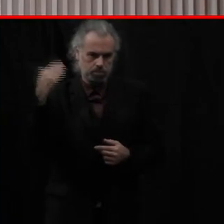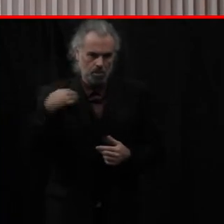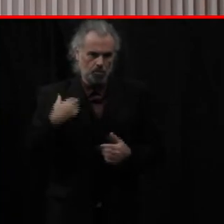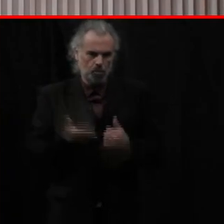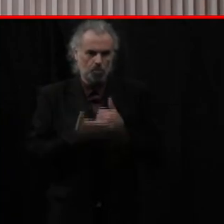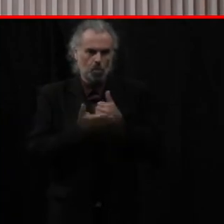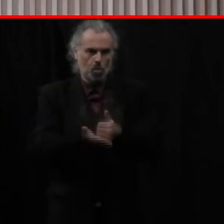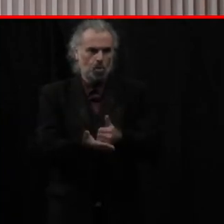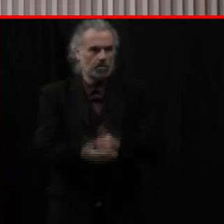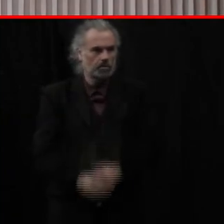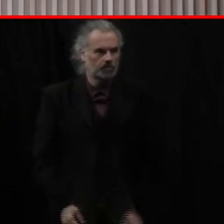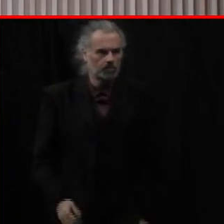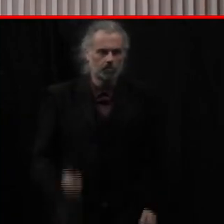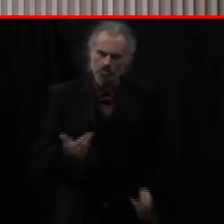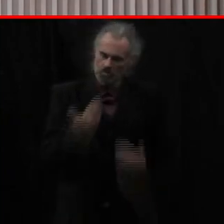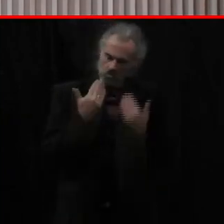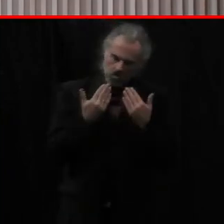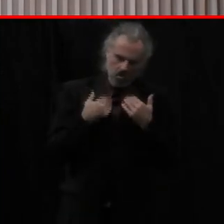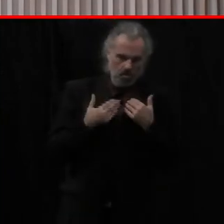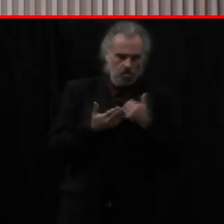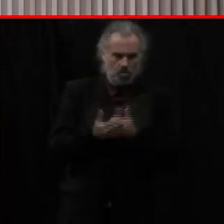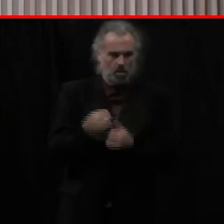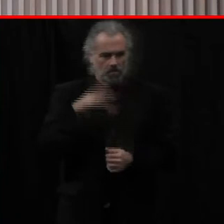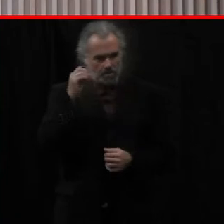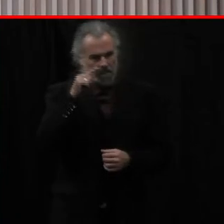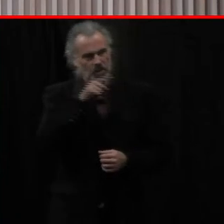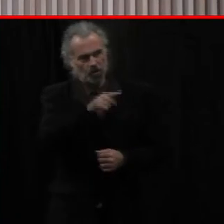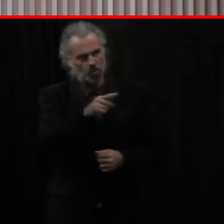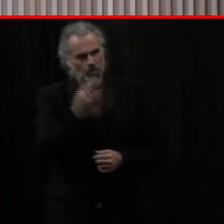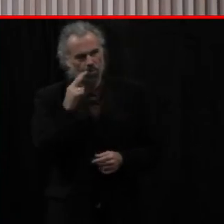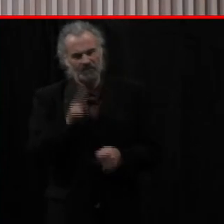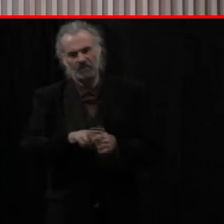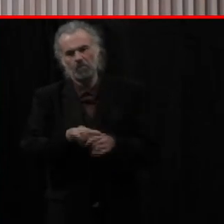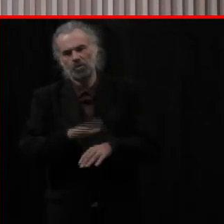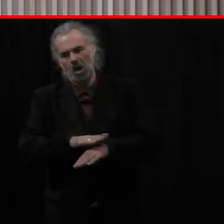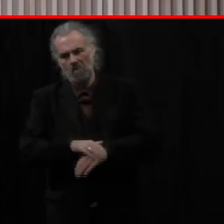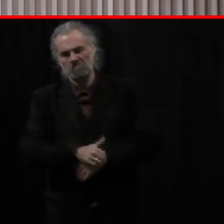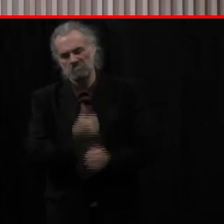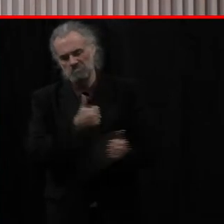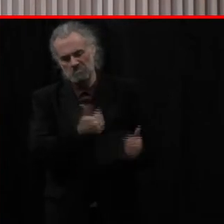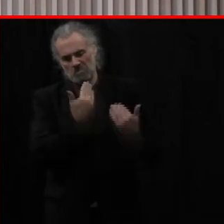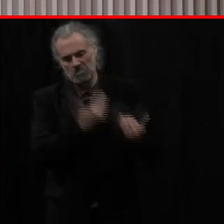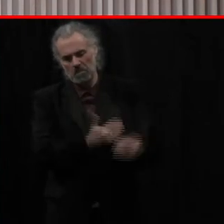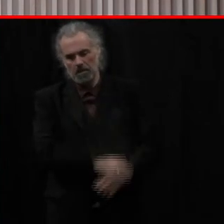They'll remember you for this, Bruce. They'll remember you come council election time.